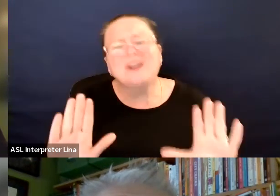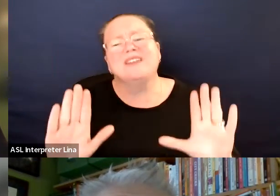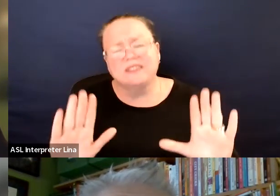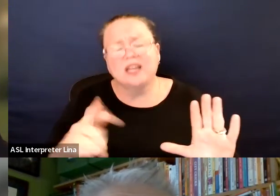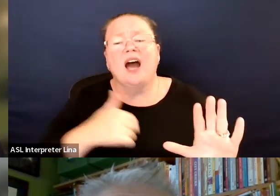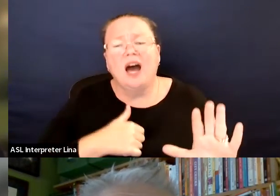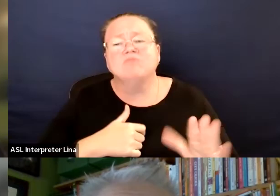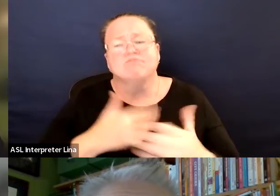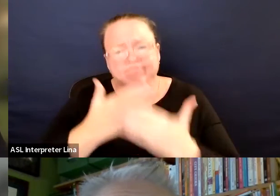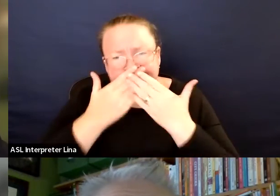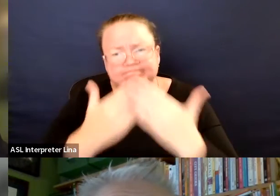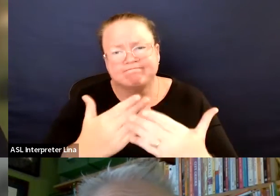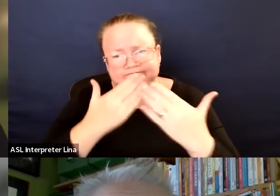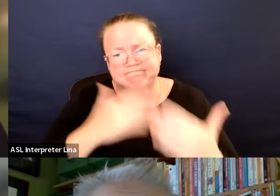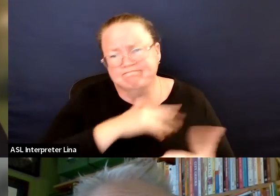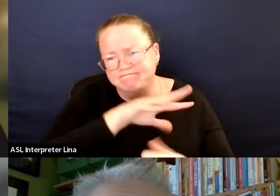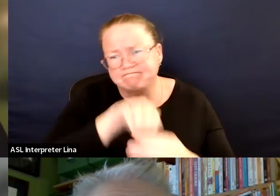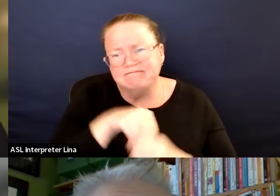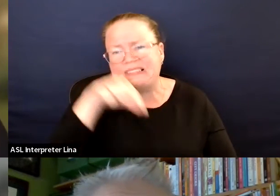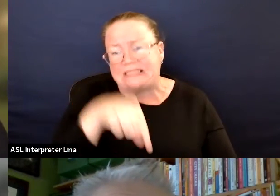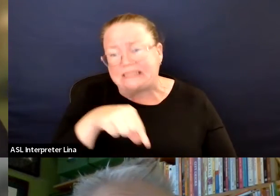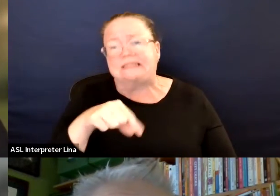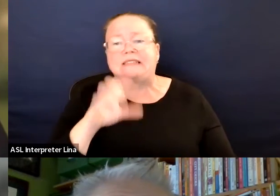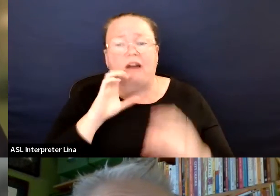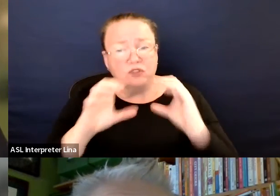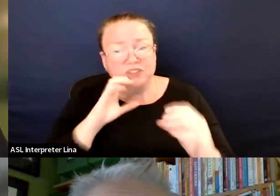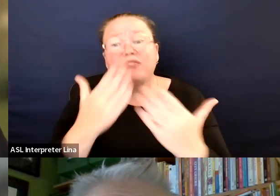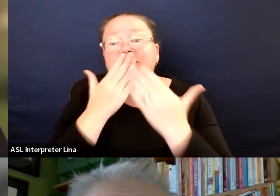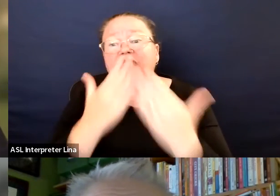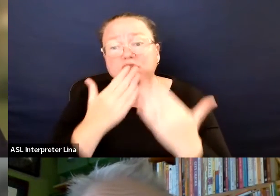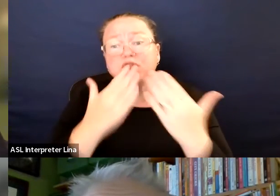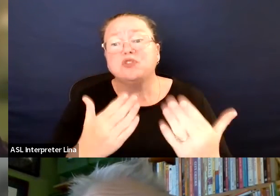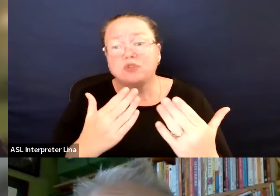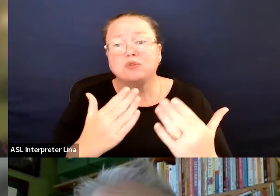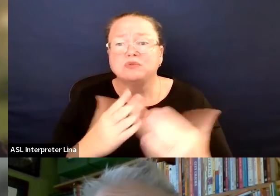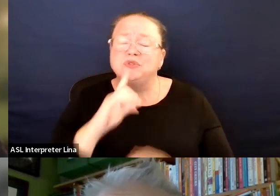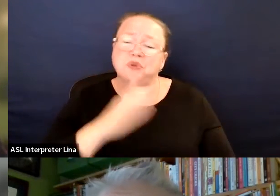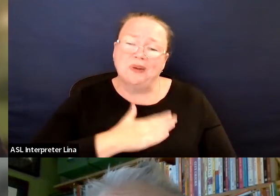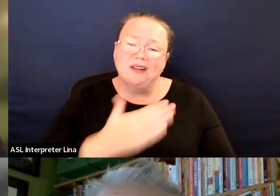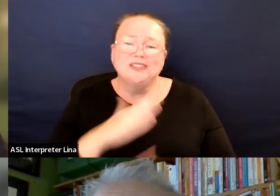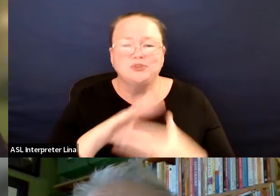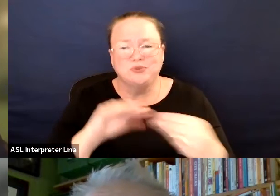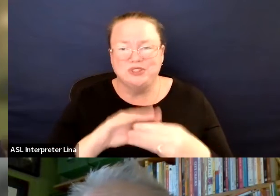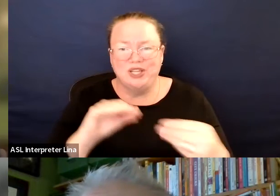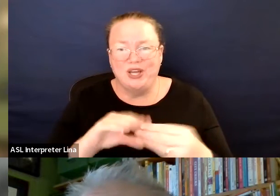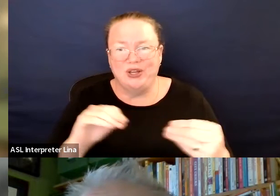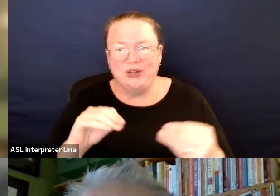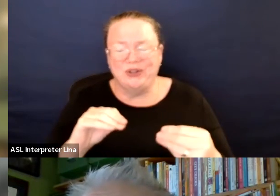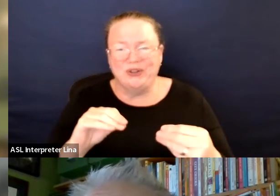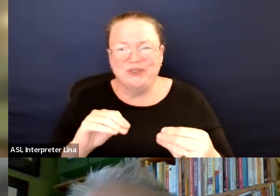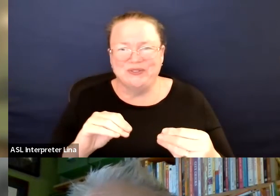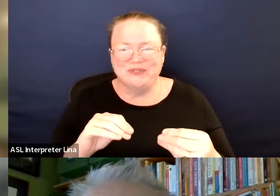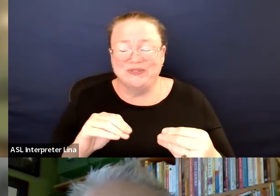very, very grateful for being part of this conversation. Thank you for being so willing to share. And to you too,